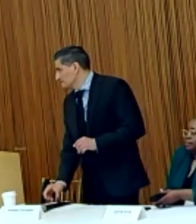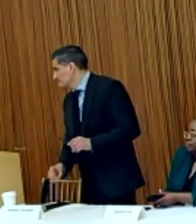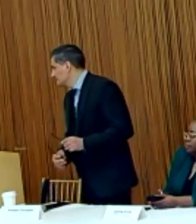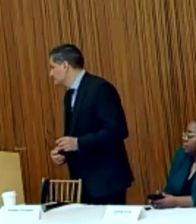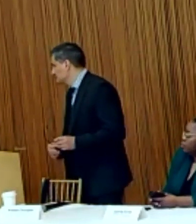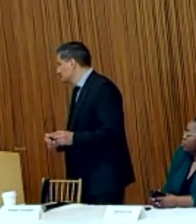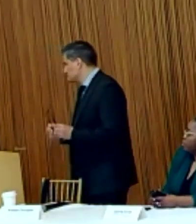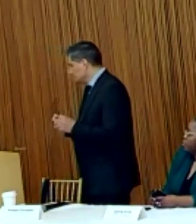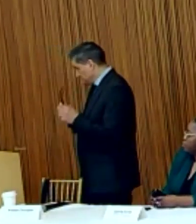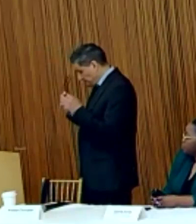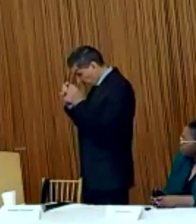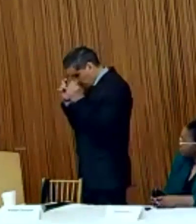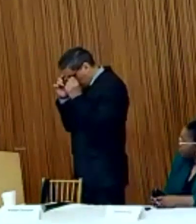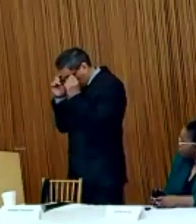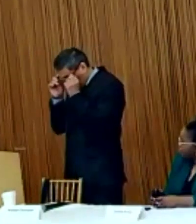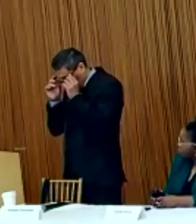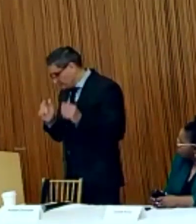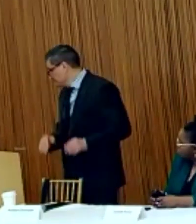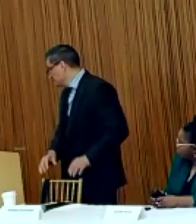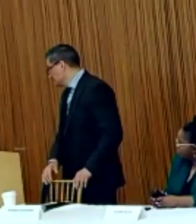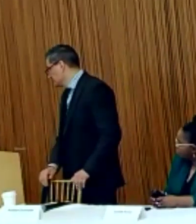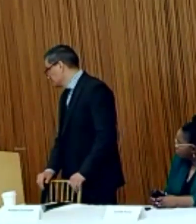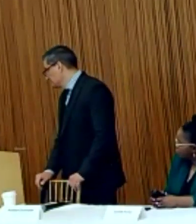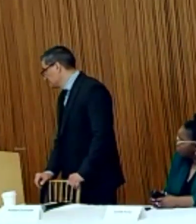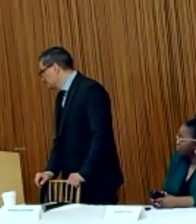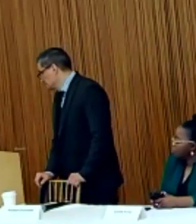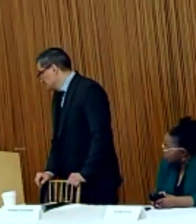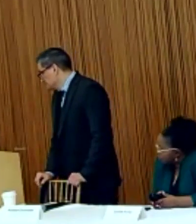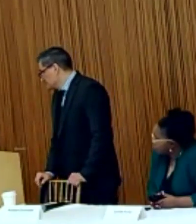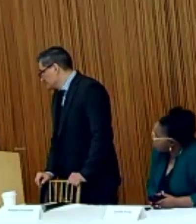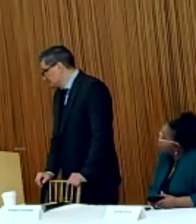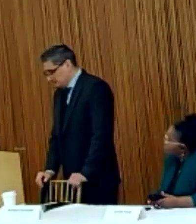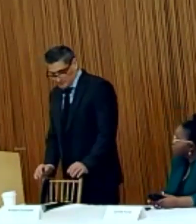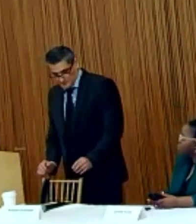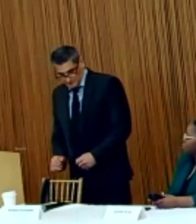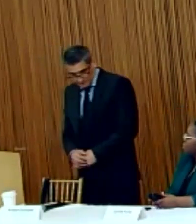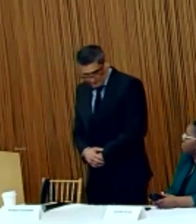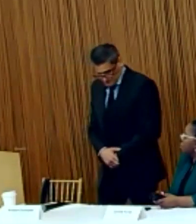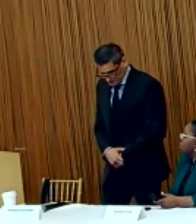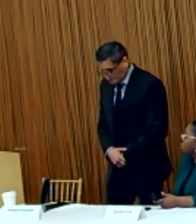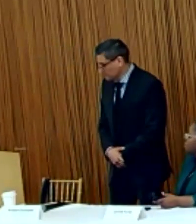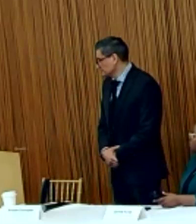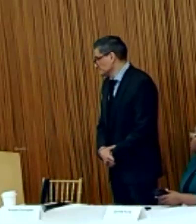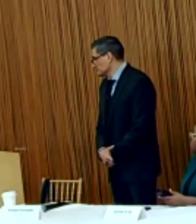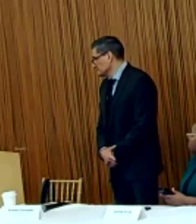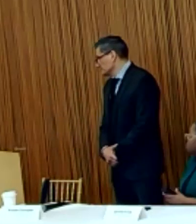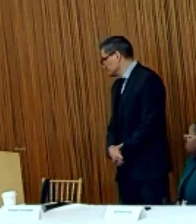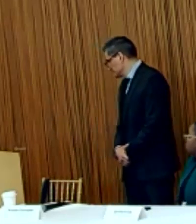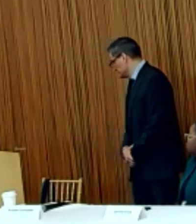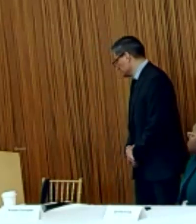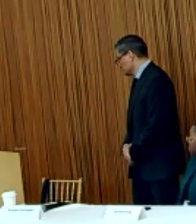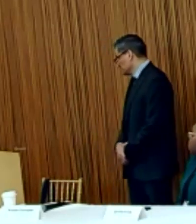yes thank you I would like to understand if when a person from a